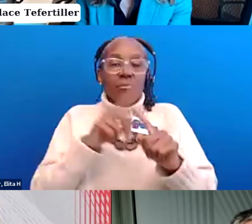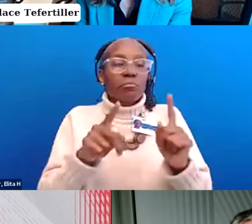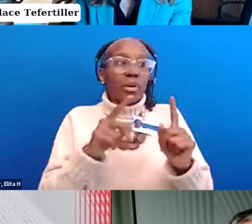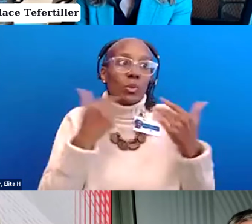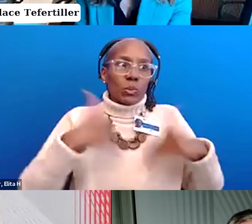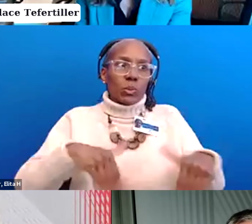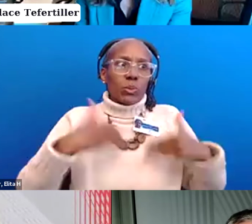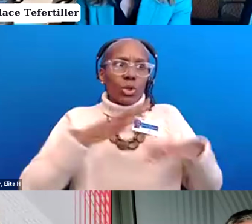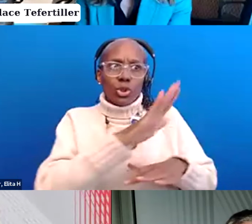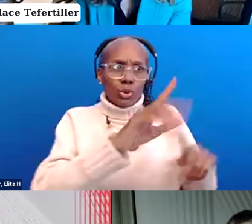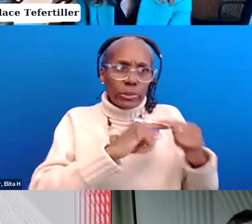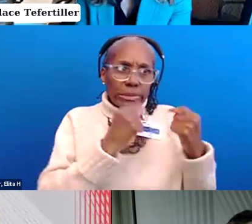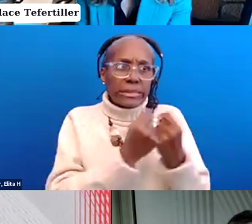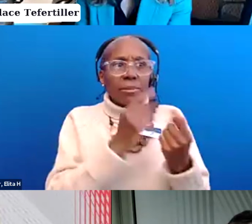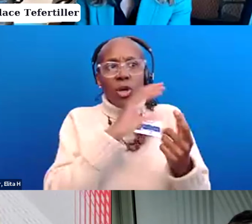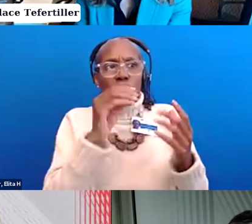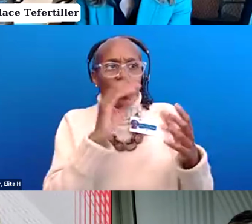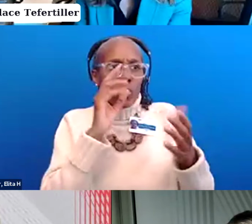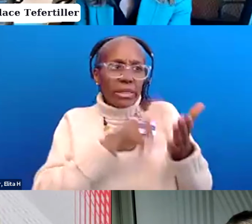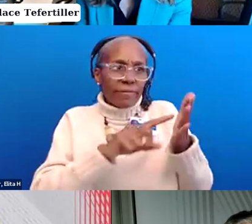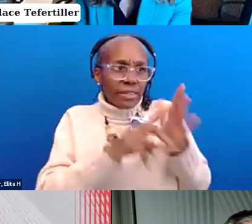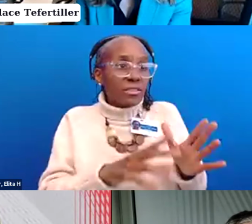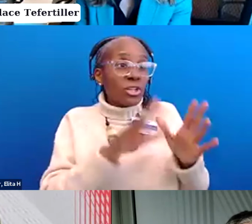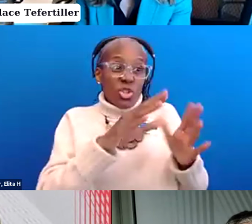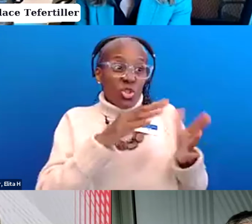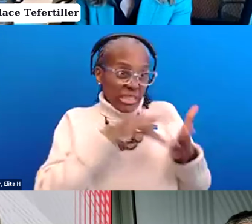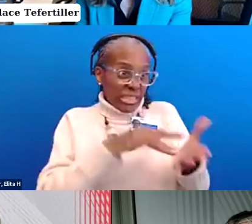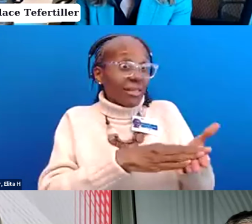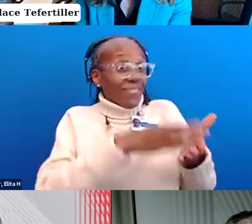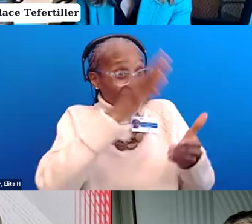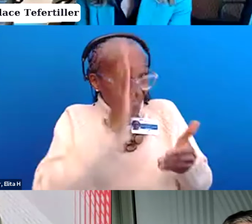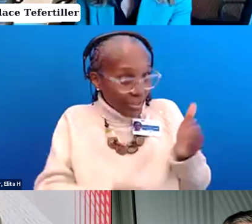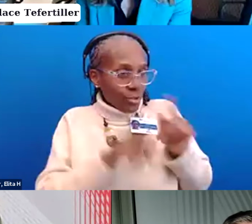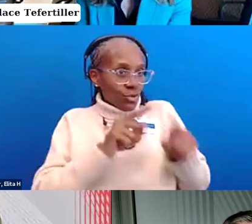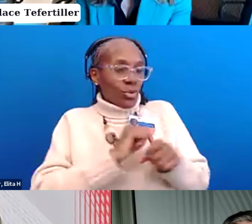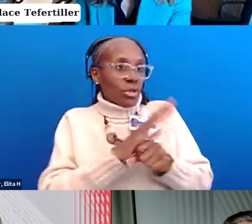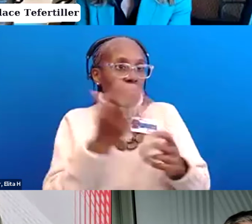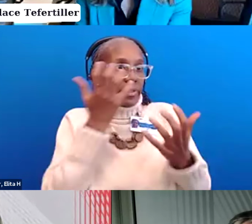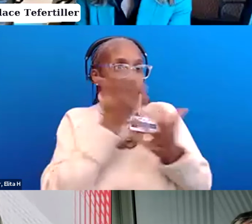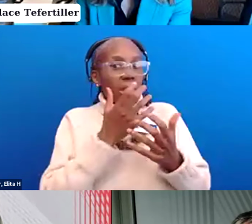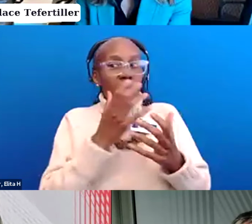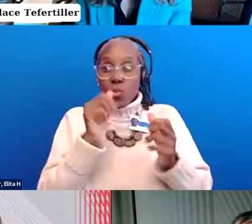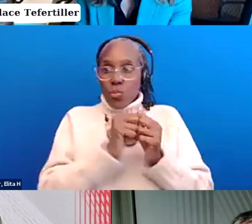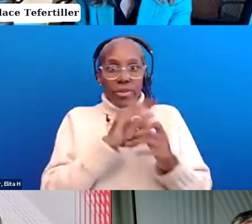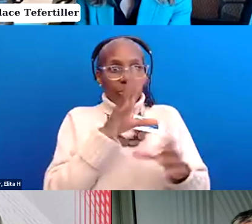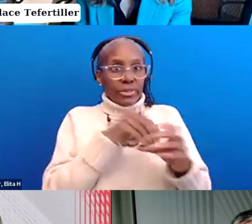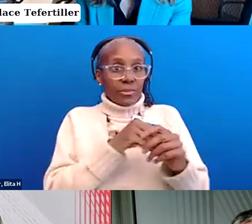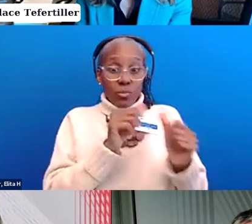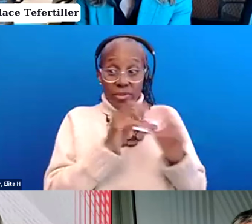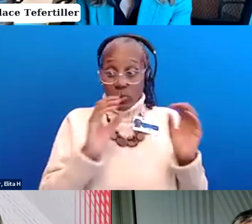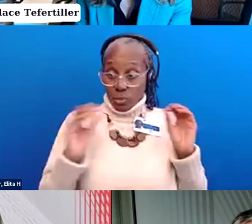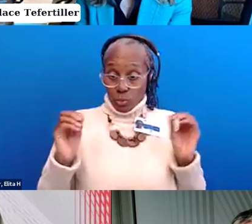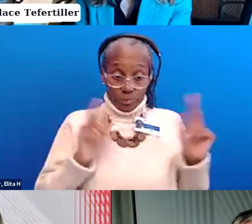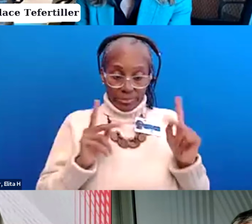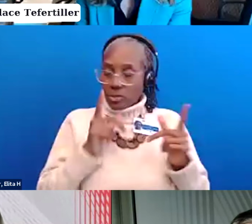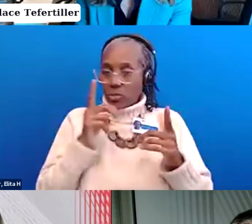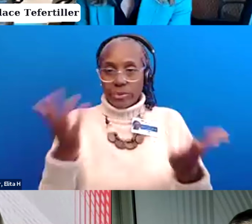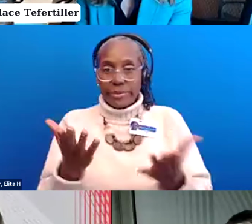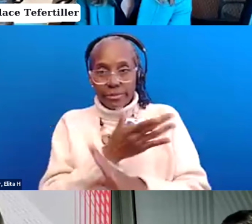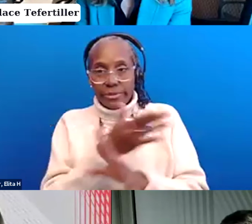and Chet and your co-investigators that the study got done, and to the participants, because without that, we wouldn't be here